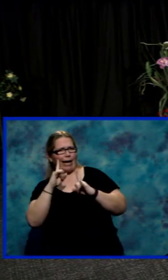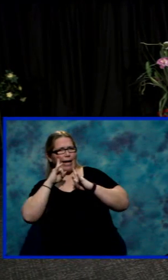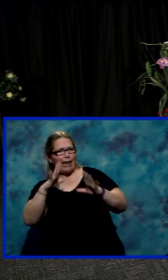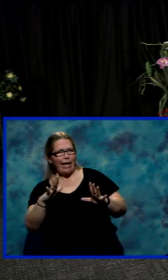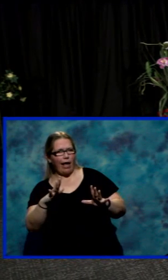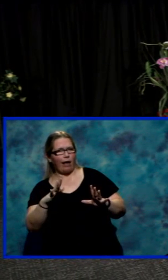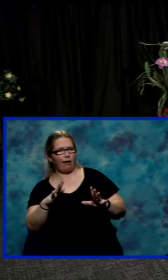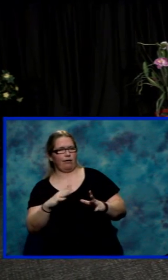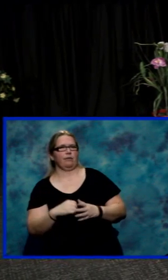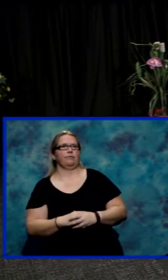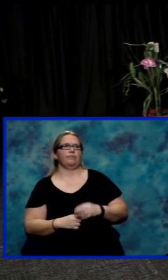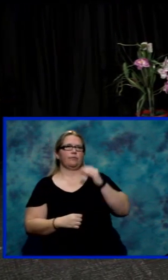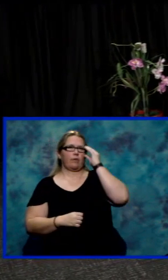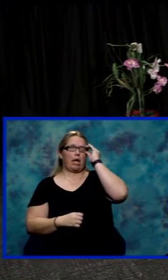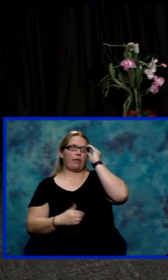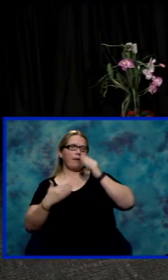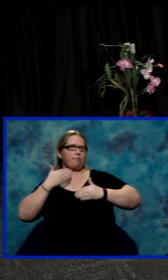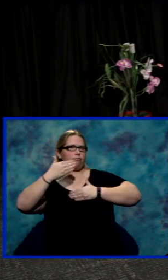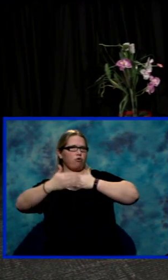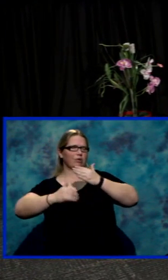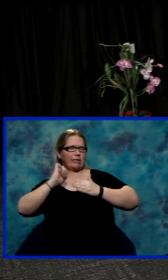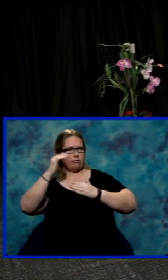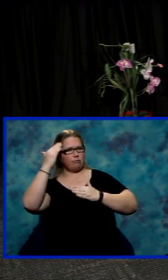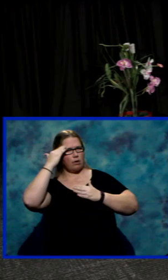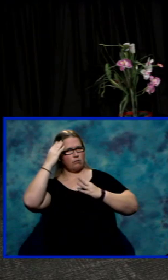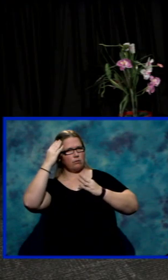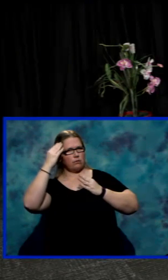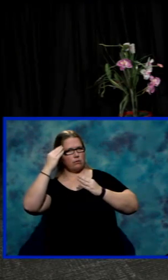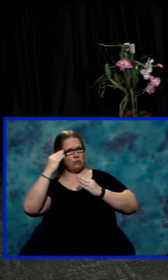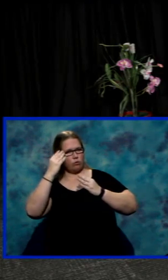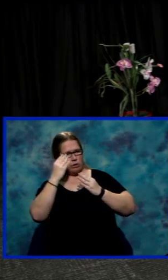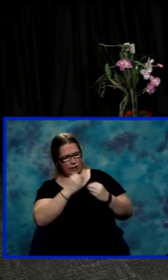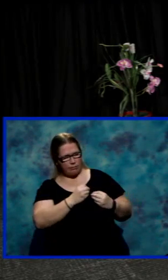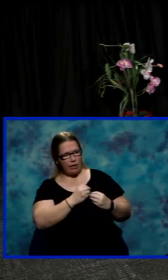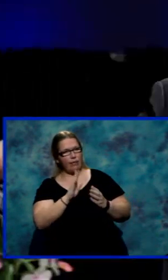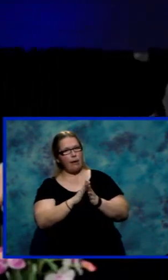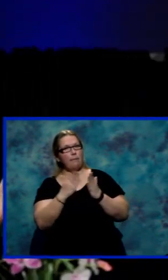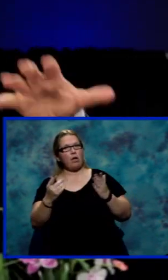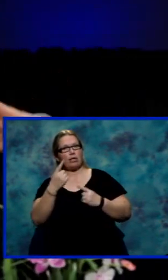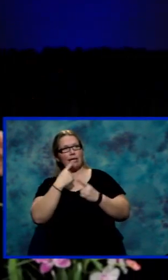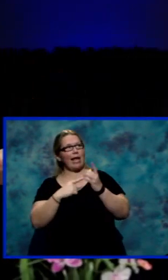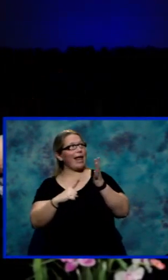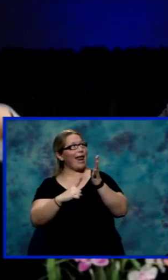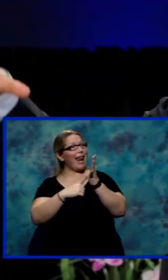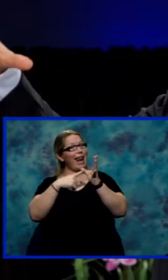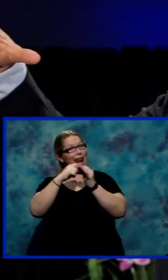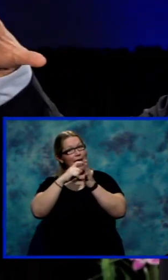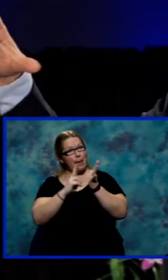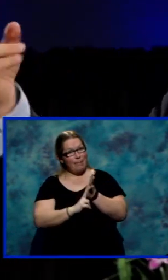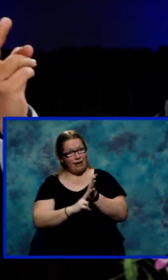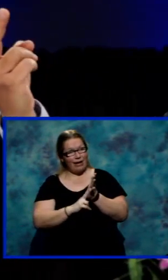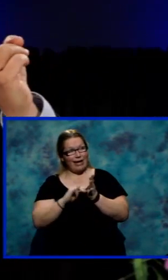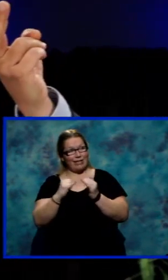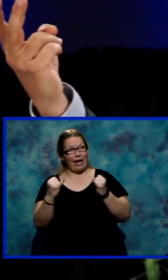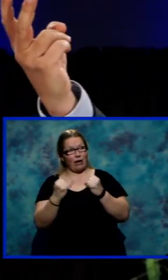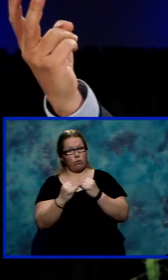should have been. And in the process of his mind going to sleep, the Bible tells us that Laban, his uncle,